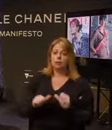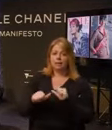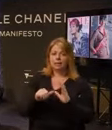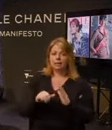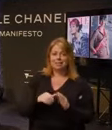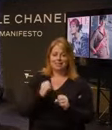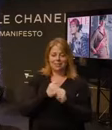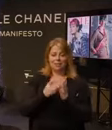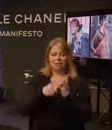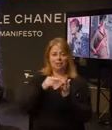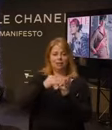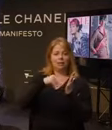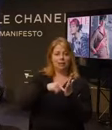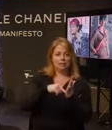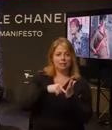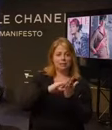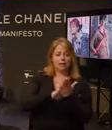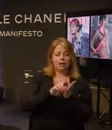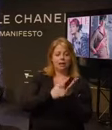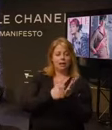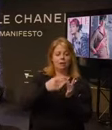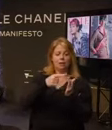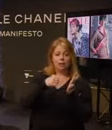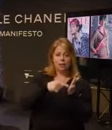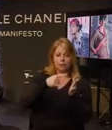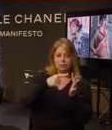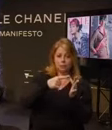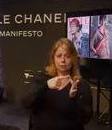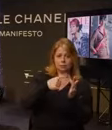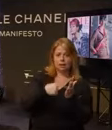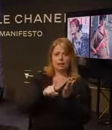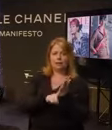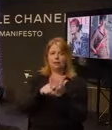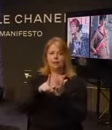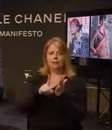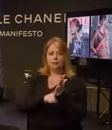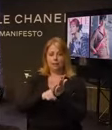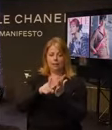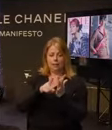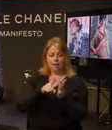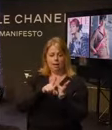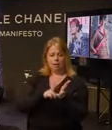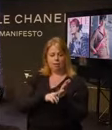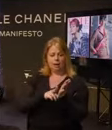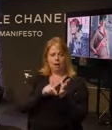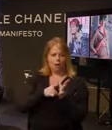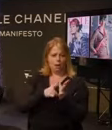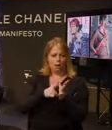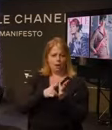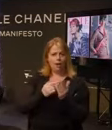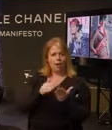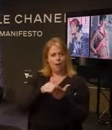today, Dr. Harriette Richards and Dr. Liliana Pomazan, for helping us explore